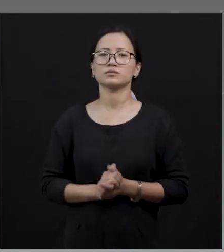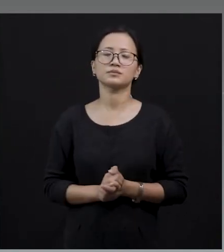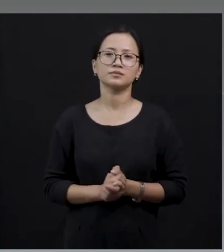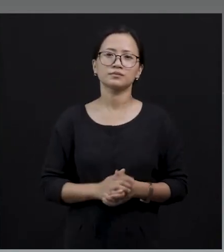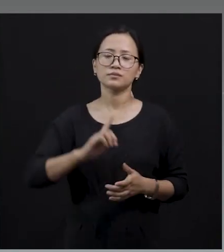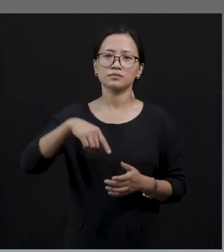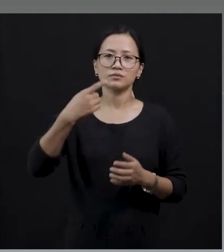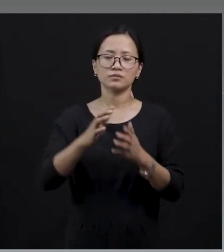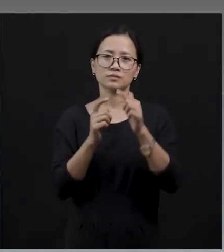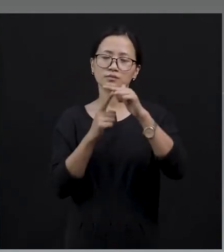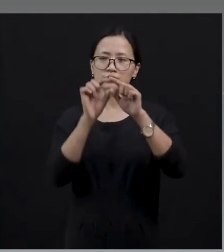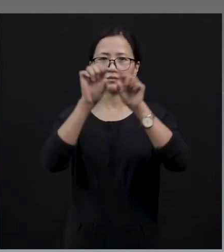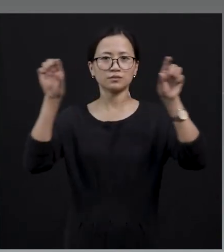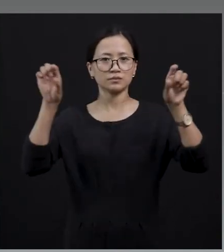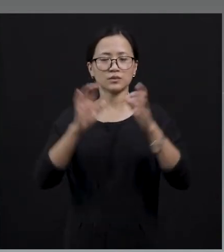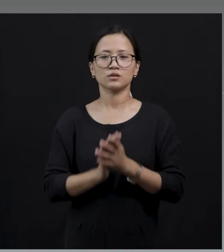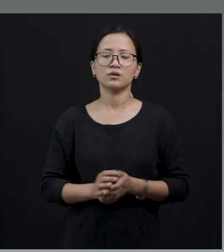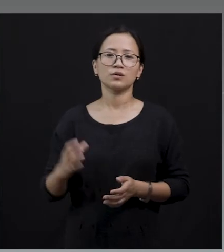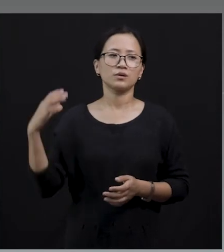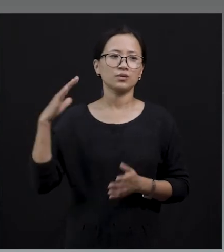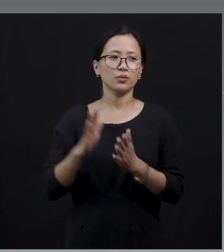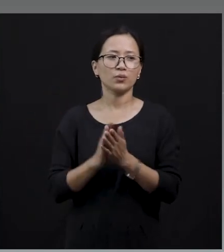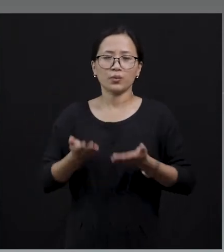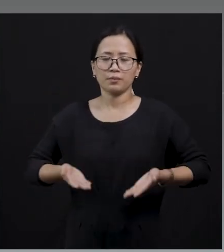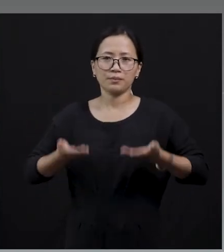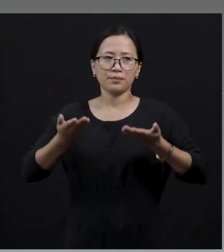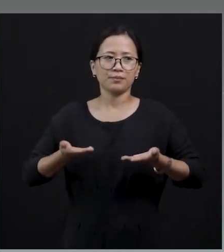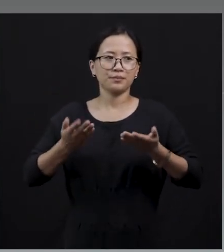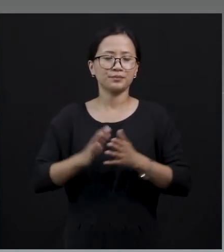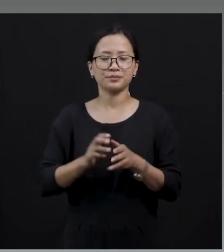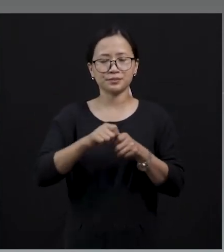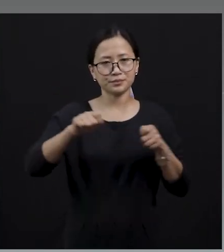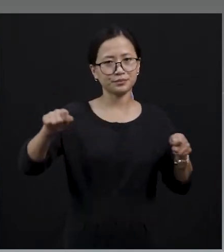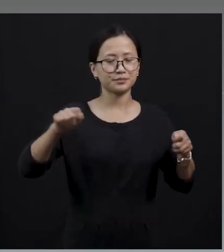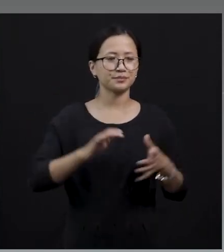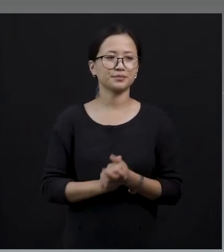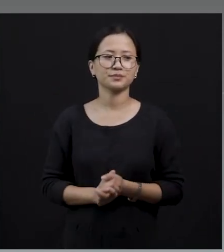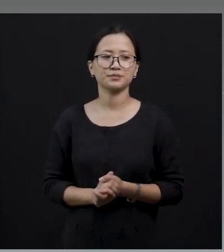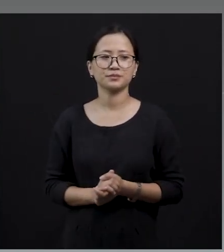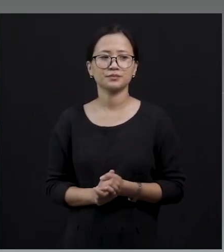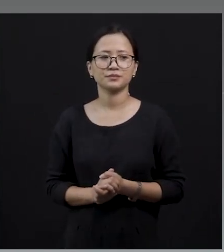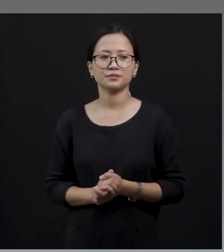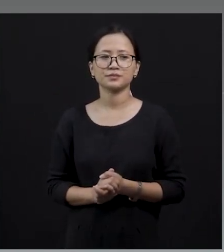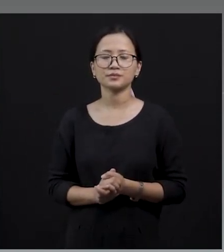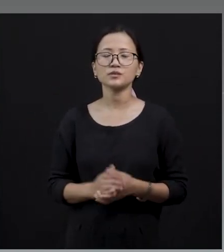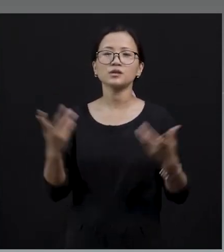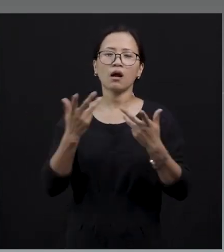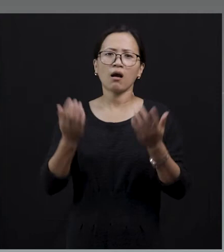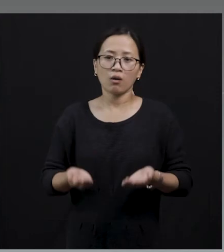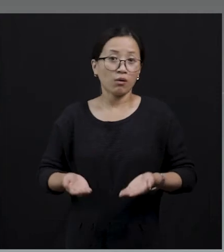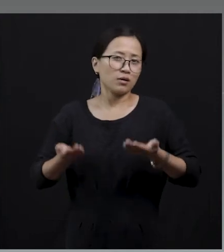the next topic. The next topic is about weight, measuring weight. So weight is